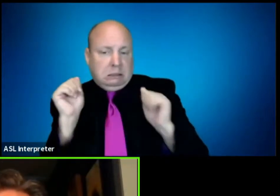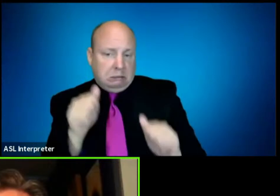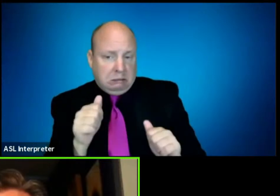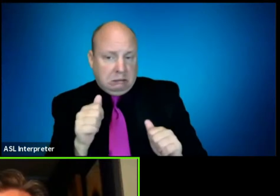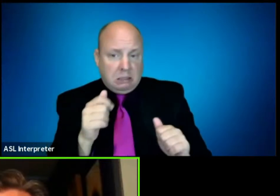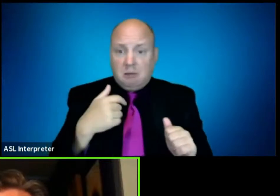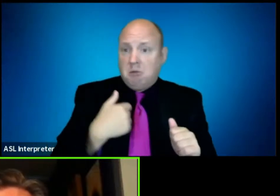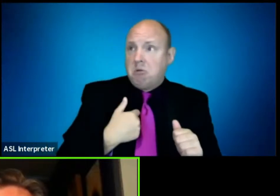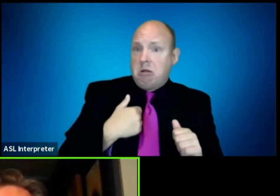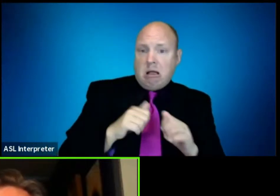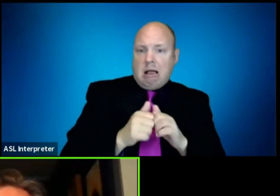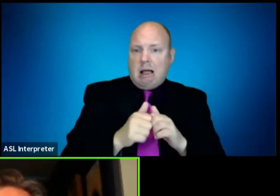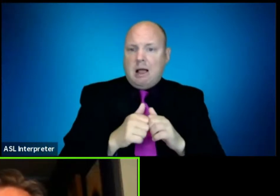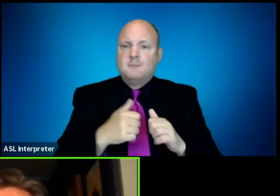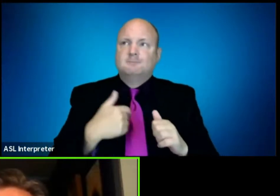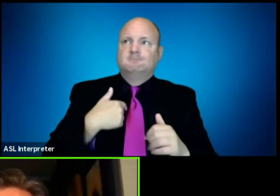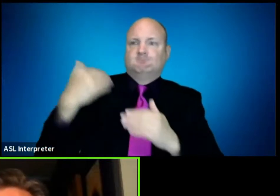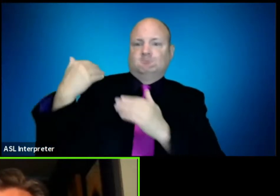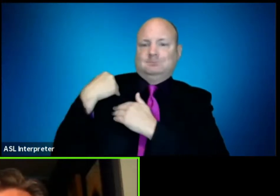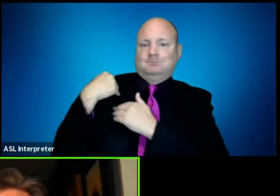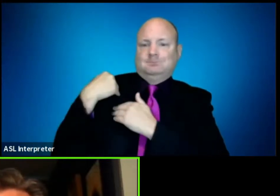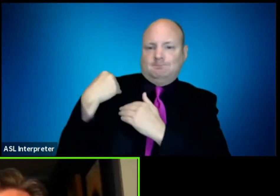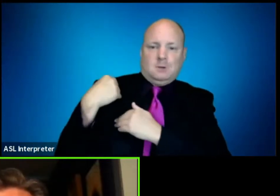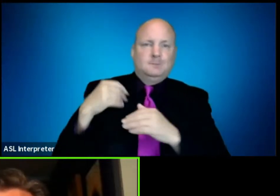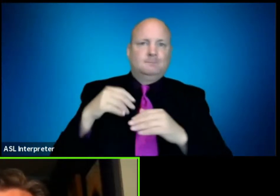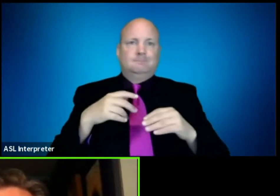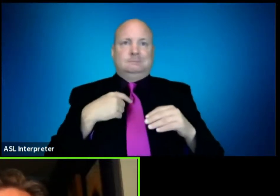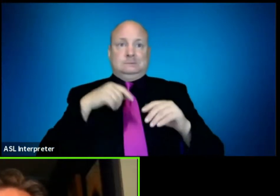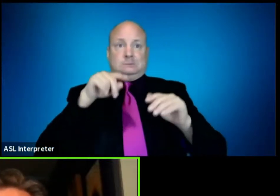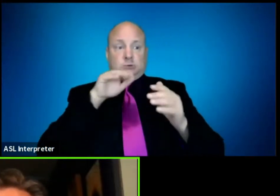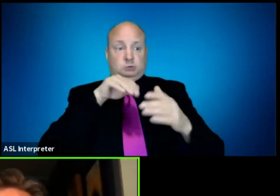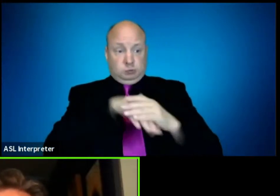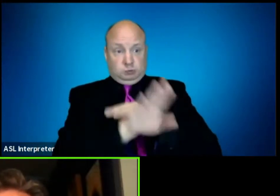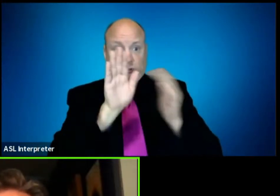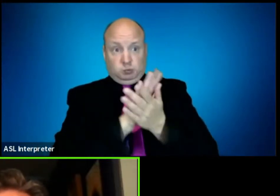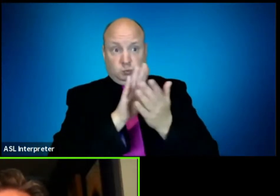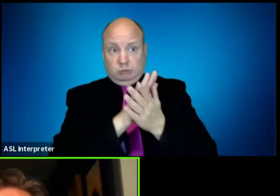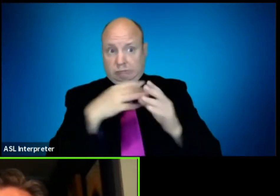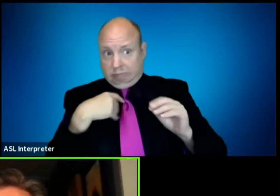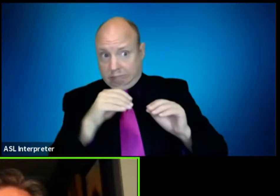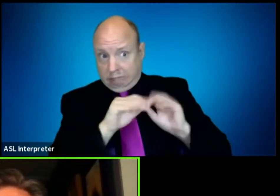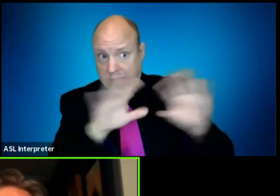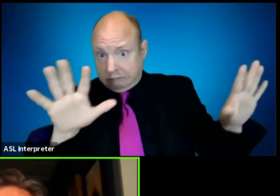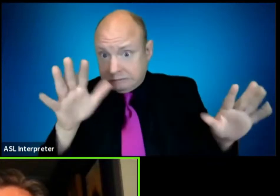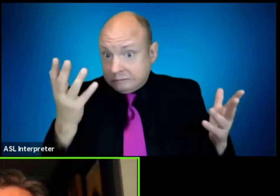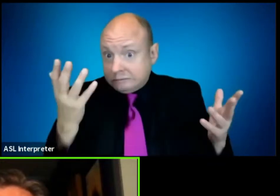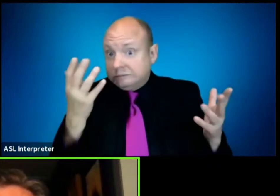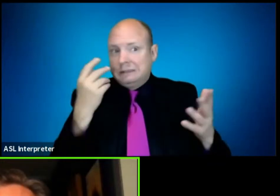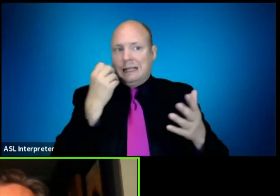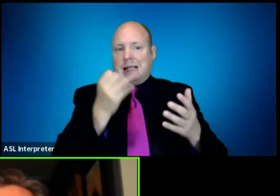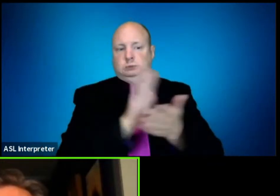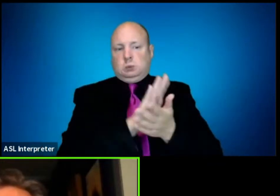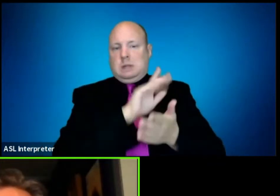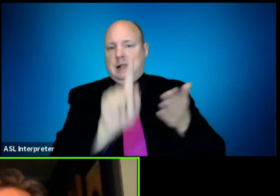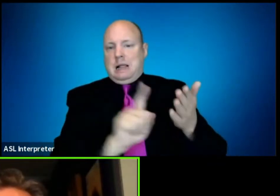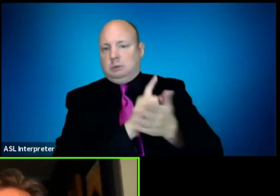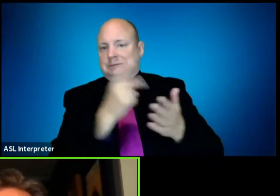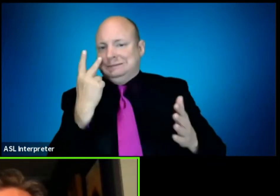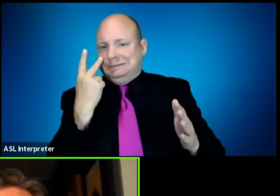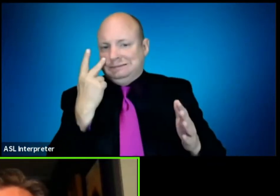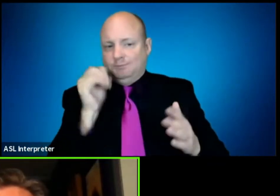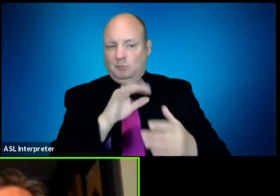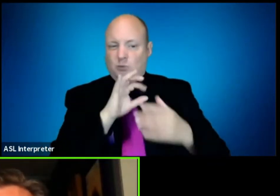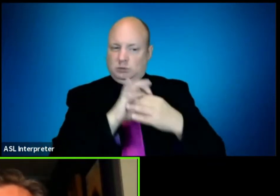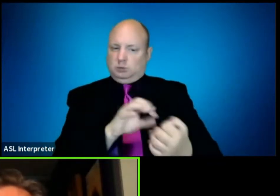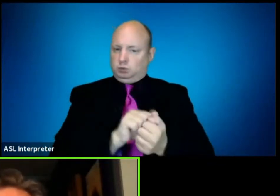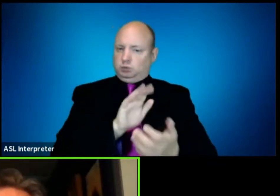others. If you don't have a direct connection to schools, taking those activities yourself can help to reduce the case rate in the